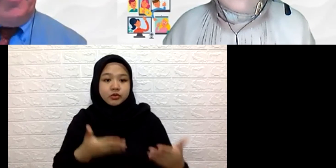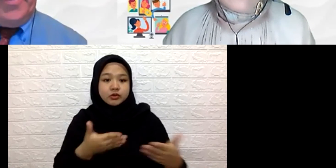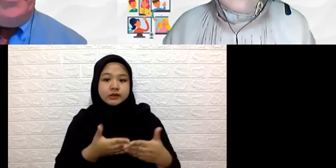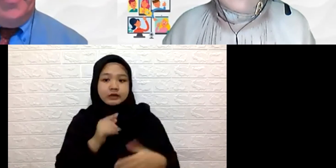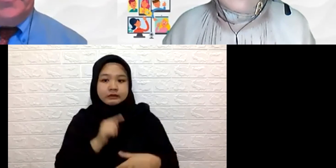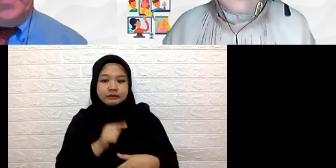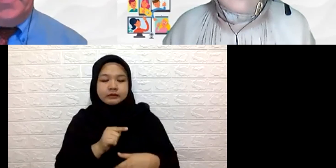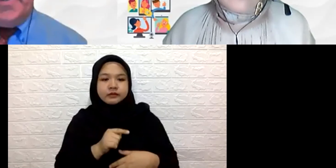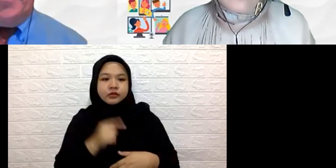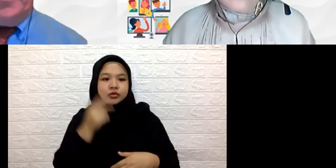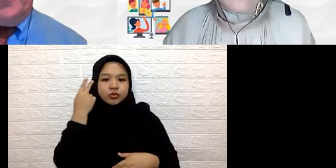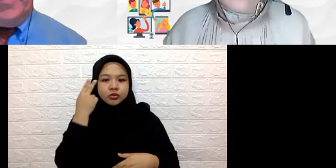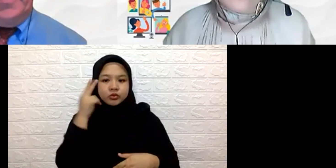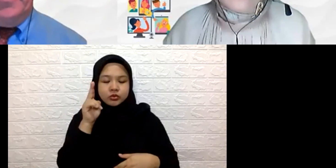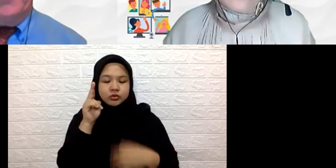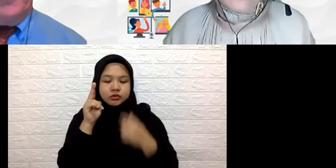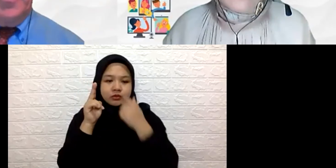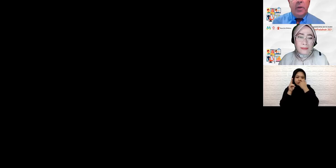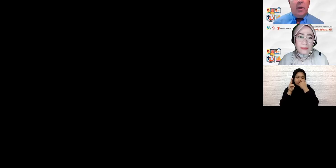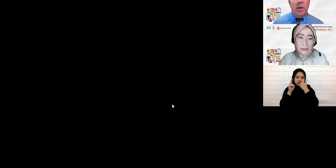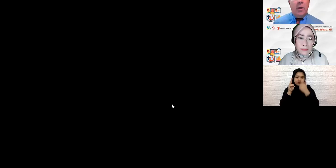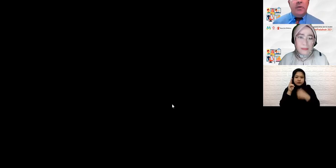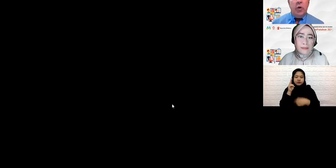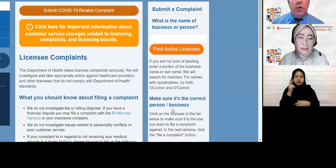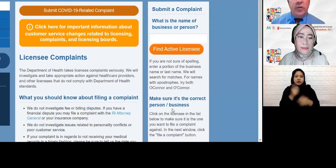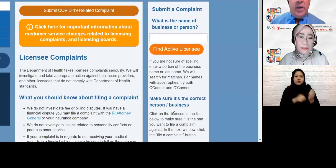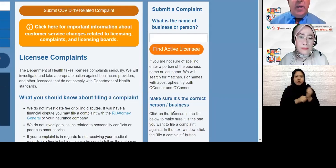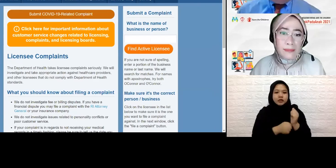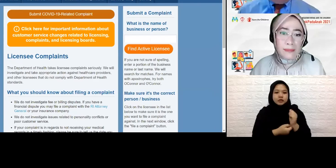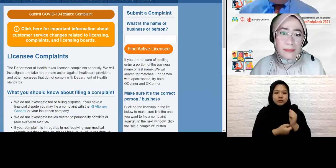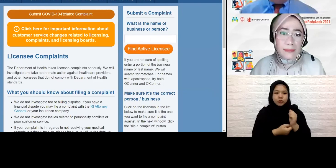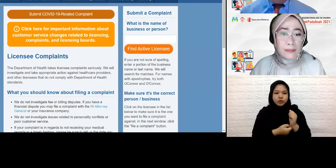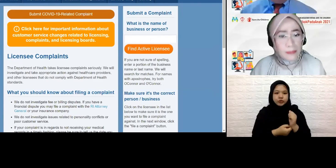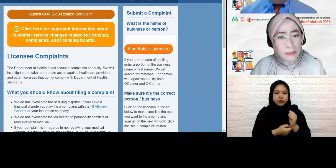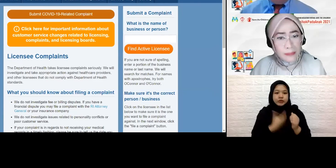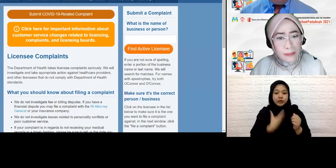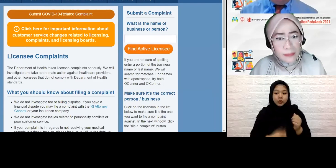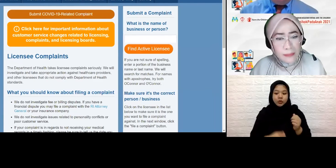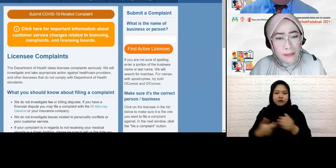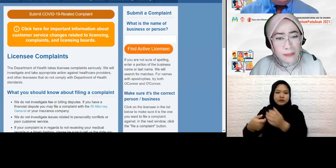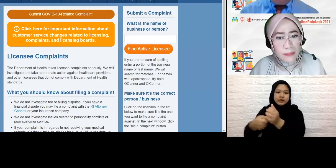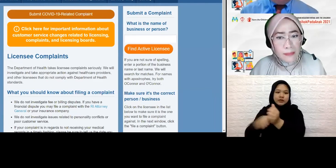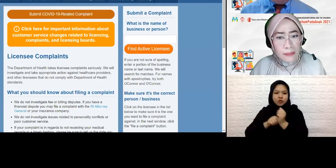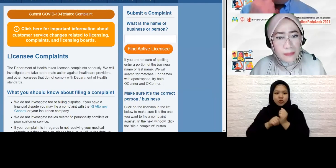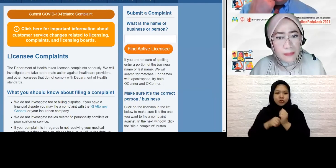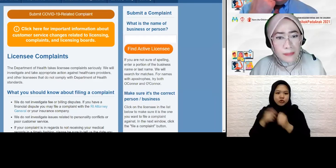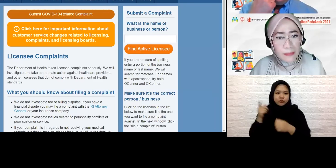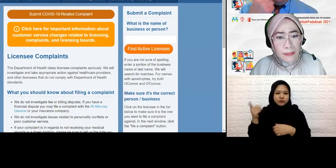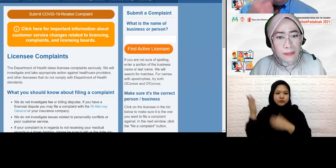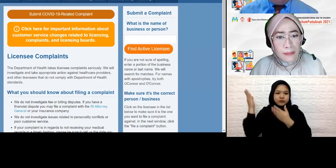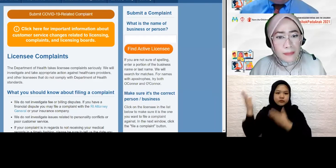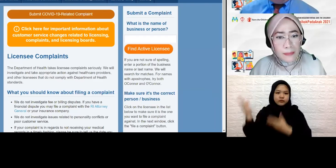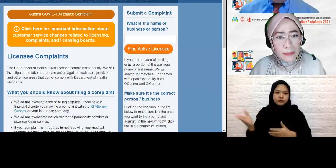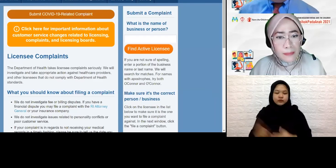to the complaint. Here's an example right here. So you see here, right on